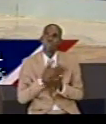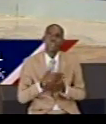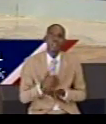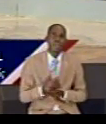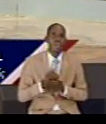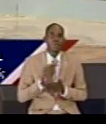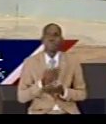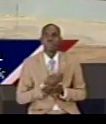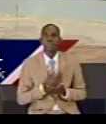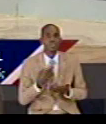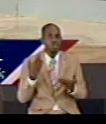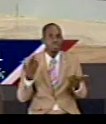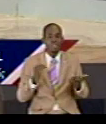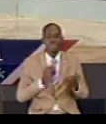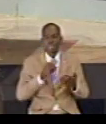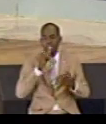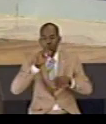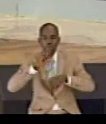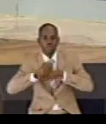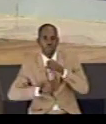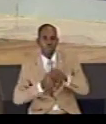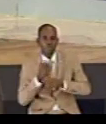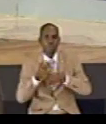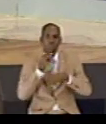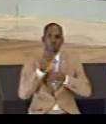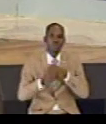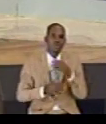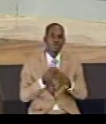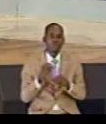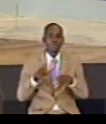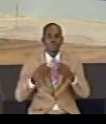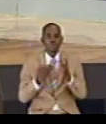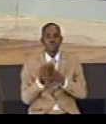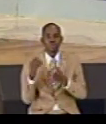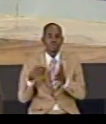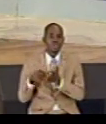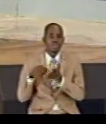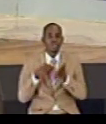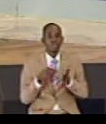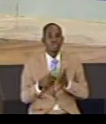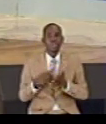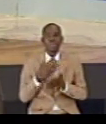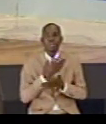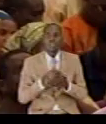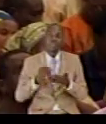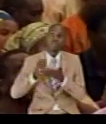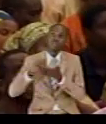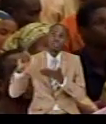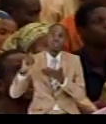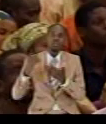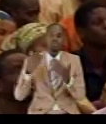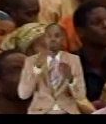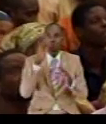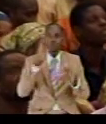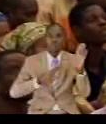say, I'm going through this and that tonight. Write back to them, things have changed.